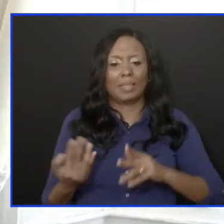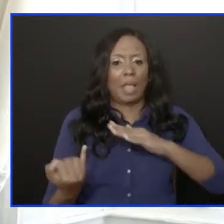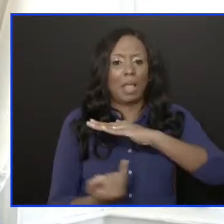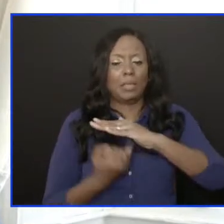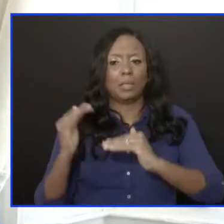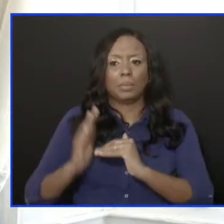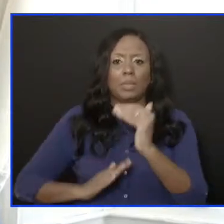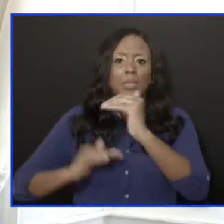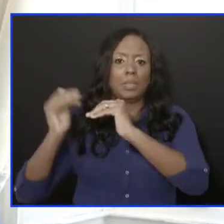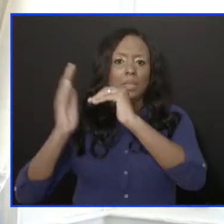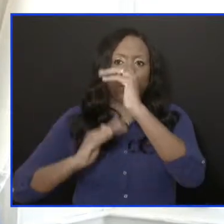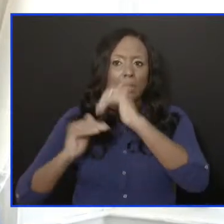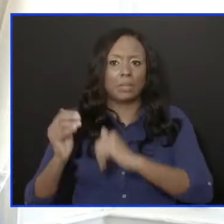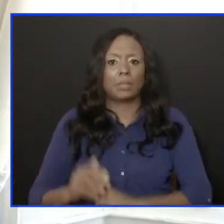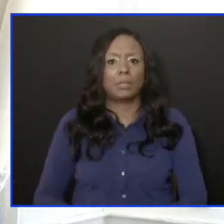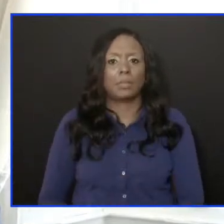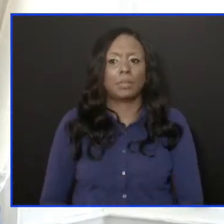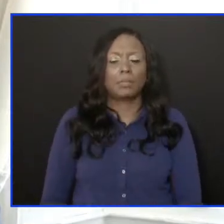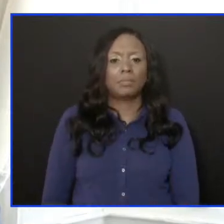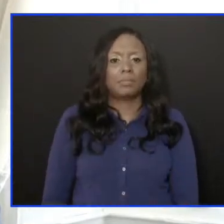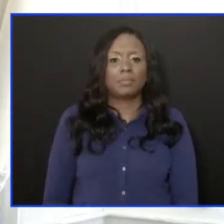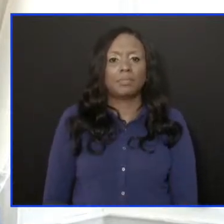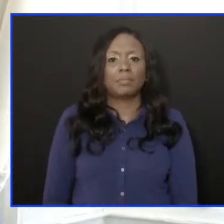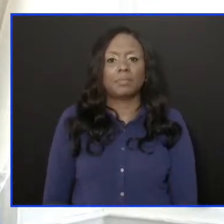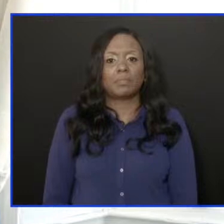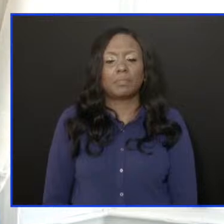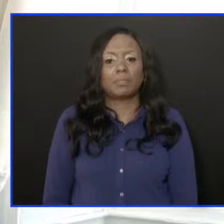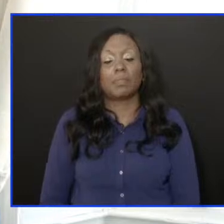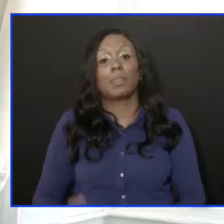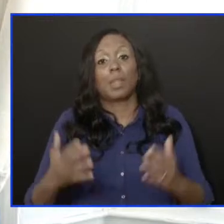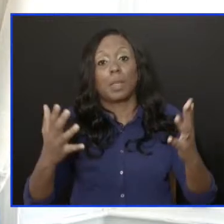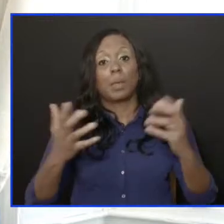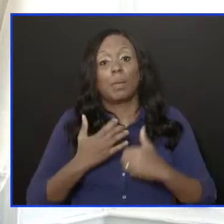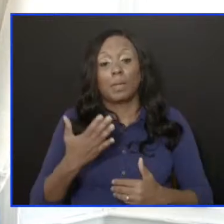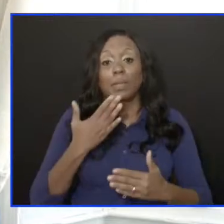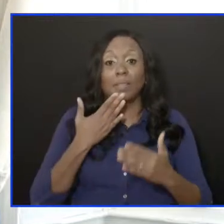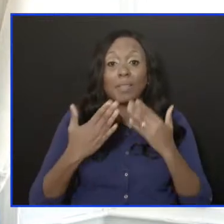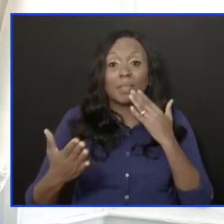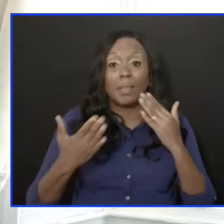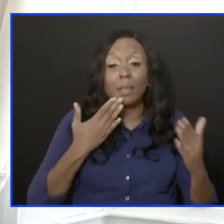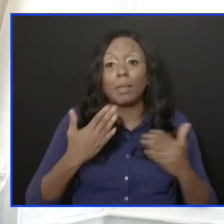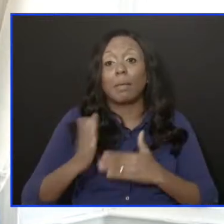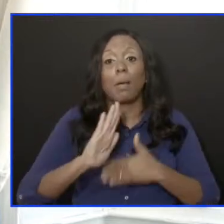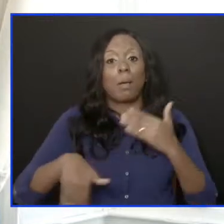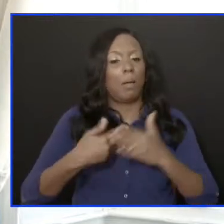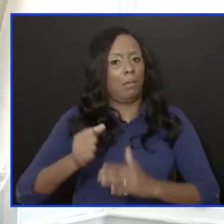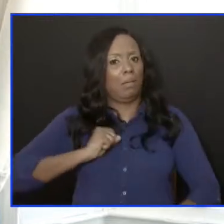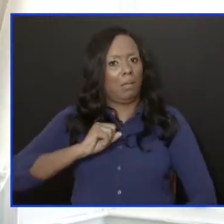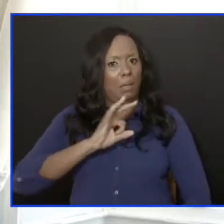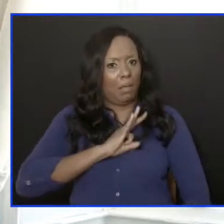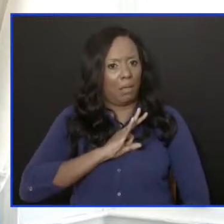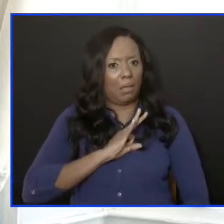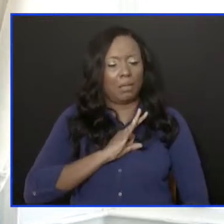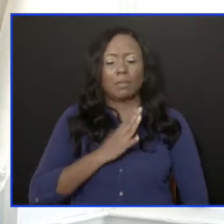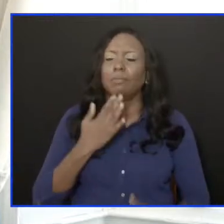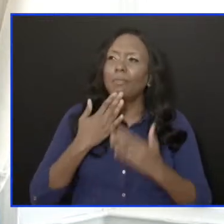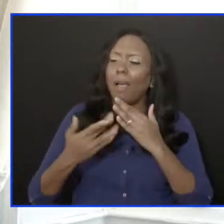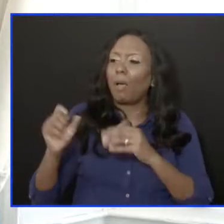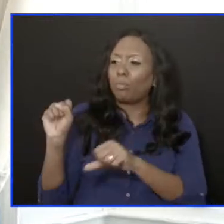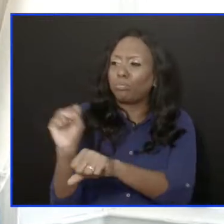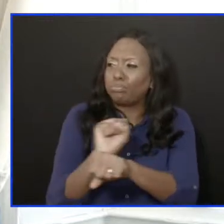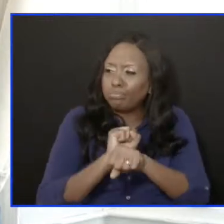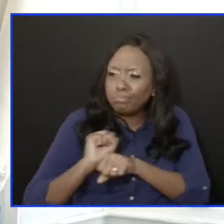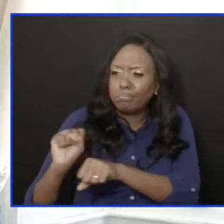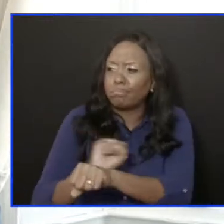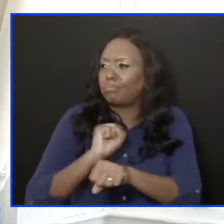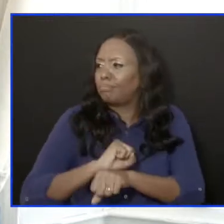off by thanking all the members of staff who continue to work assiduously across all the